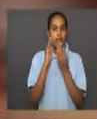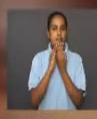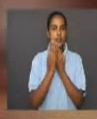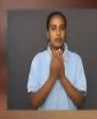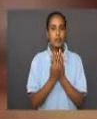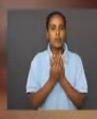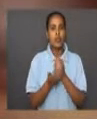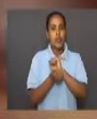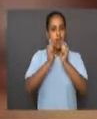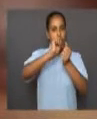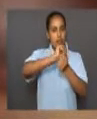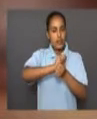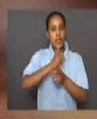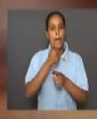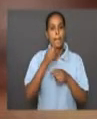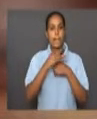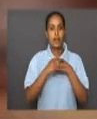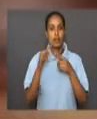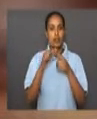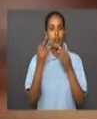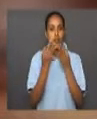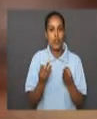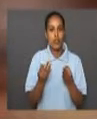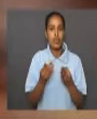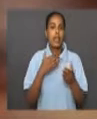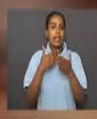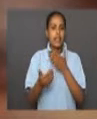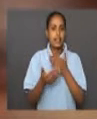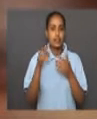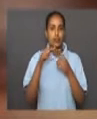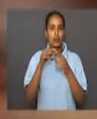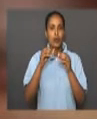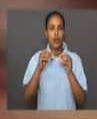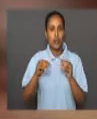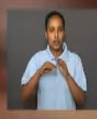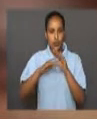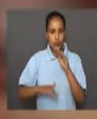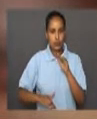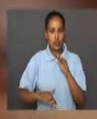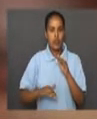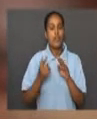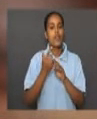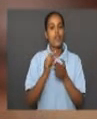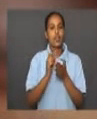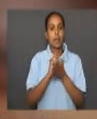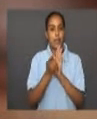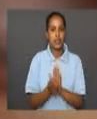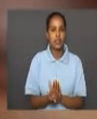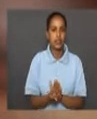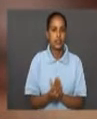Pre-treatment converts a mineral to a form that is easy to reduce. For